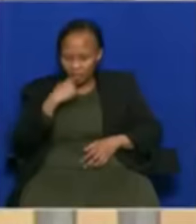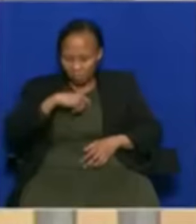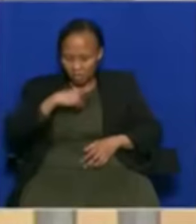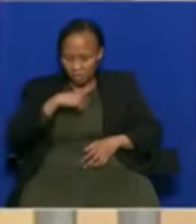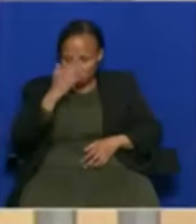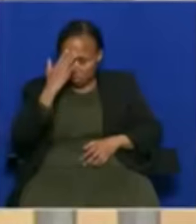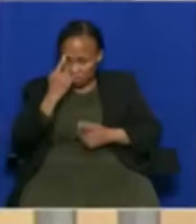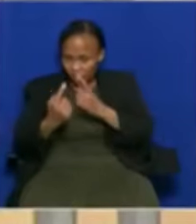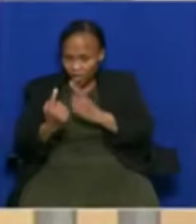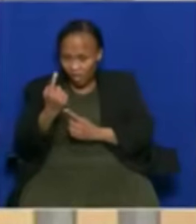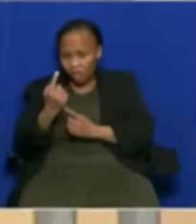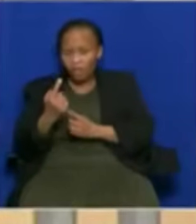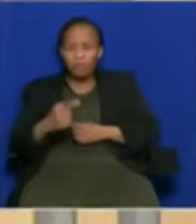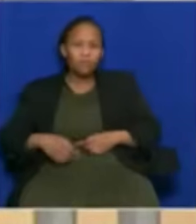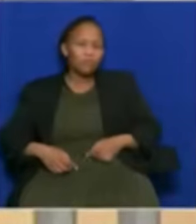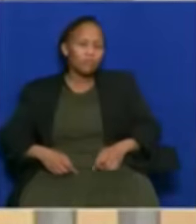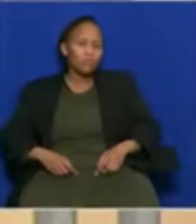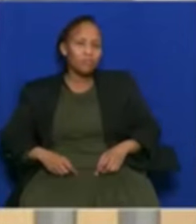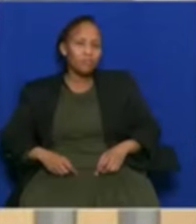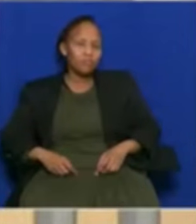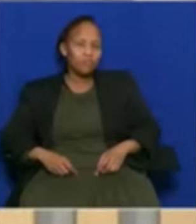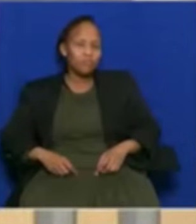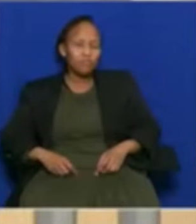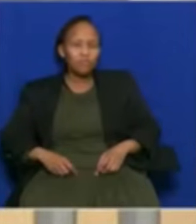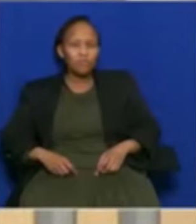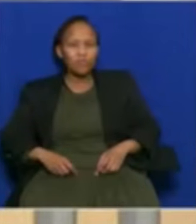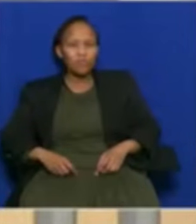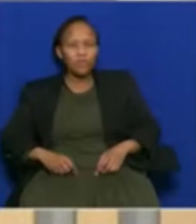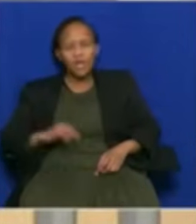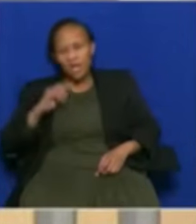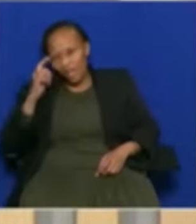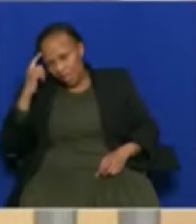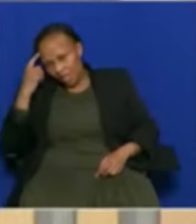my affidavit or something. My name was mentioned there.